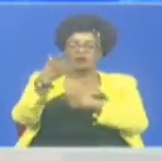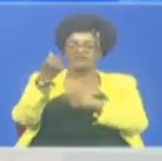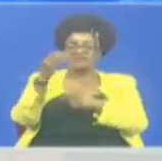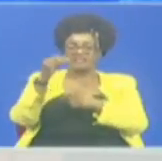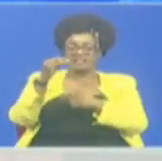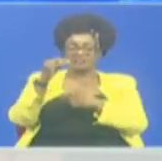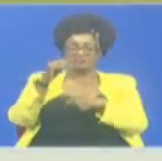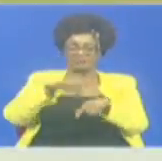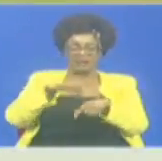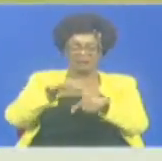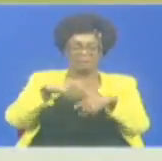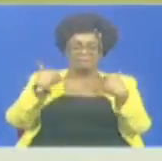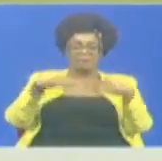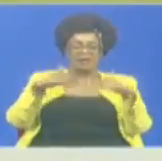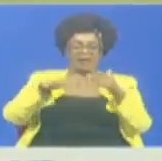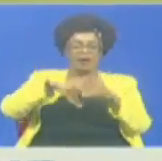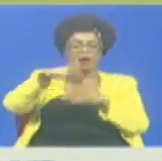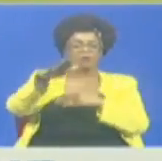matches. Chris.